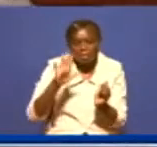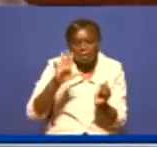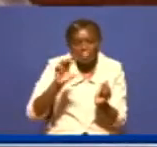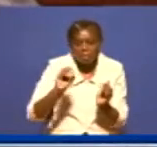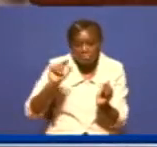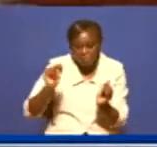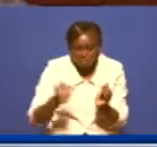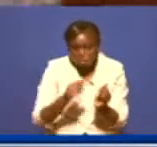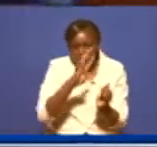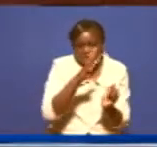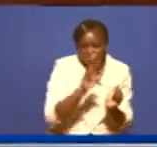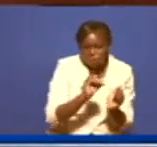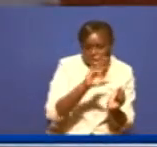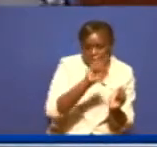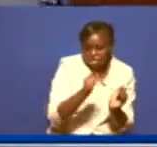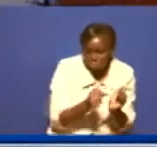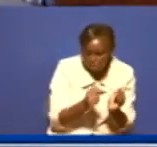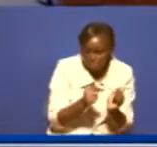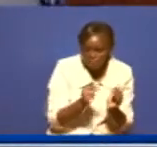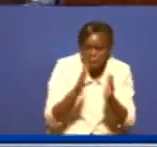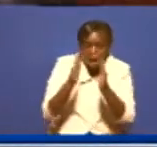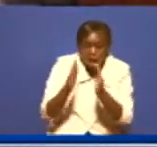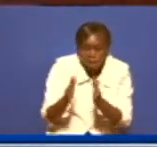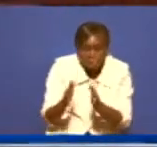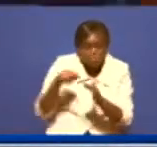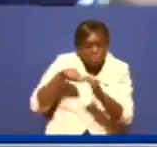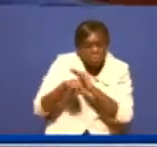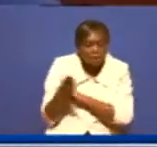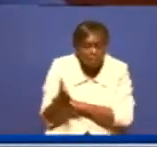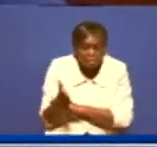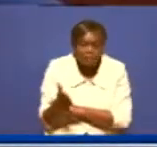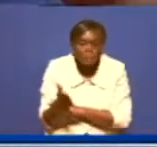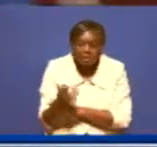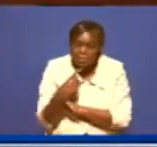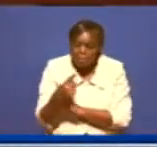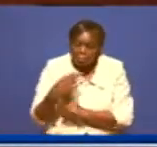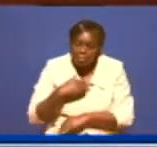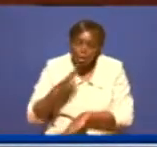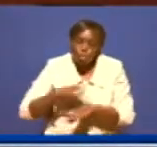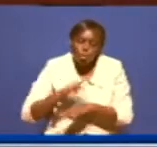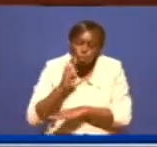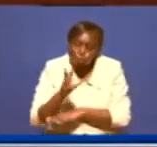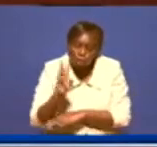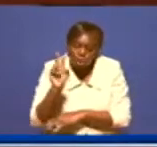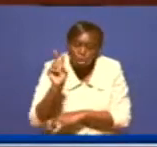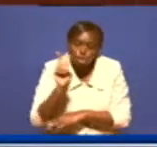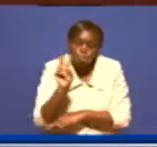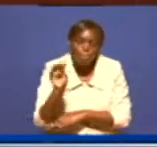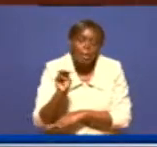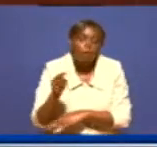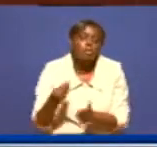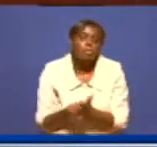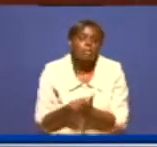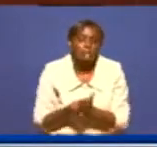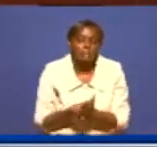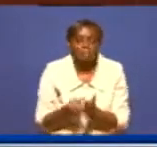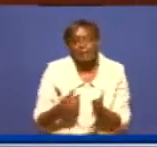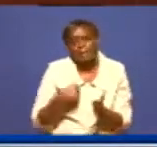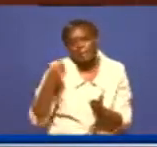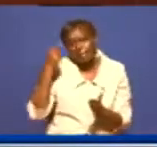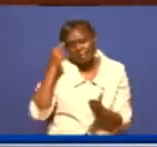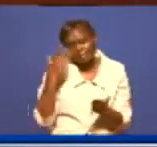or 40,000. But the person who is inside there tells you, okay, pay me goodwill of 2 million. I think this is